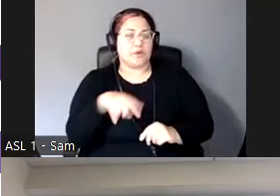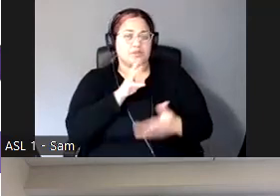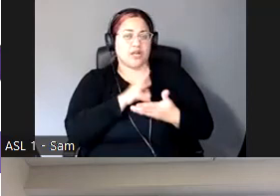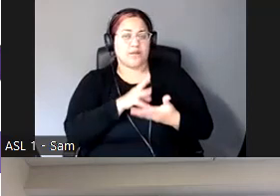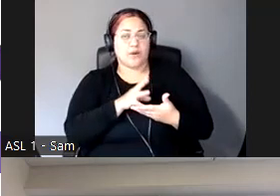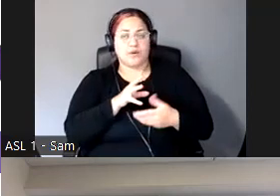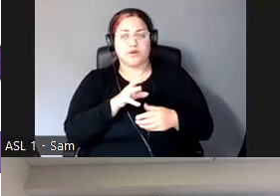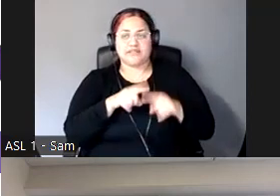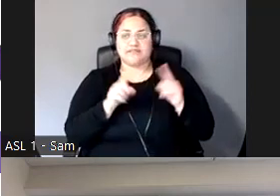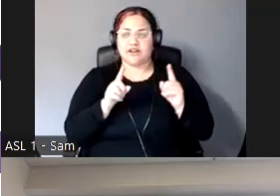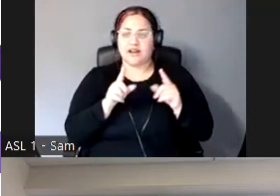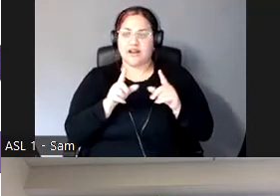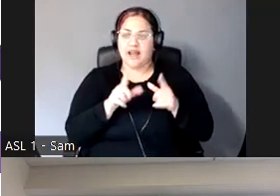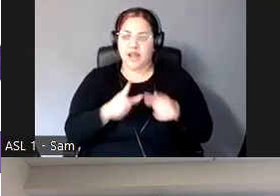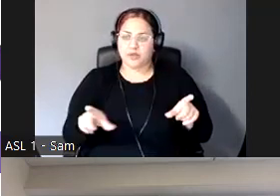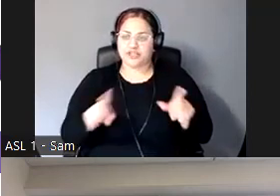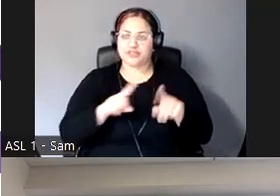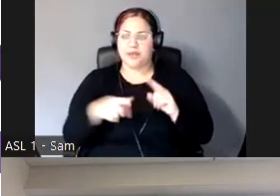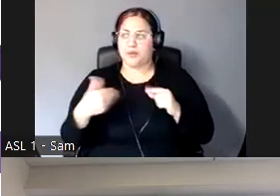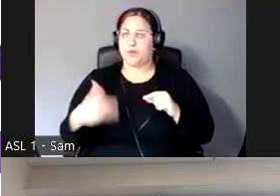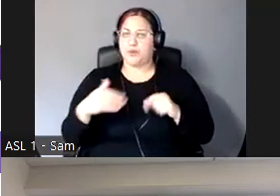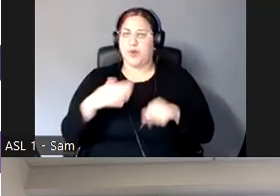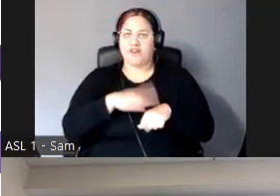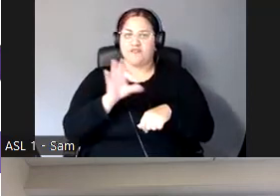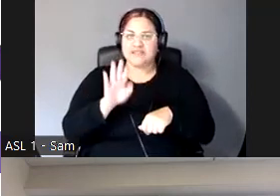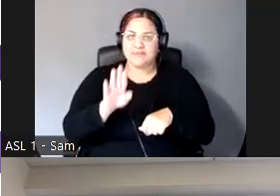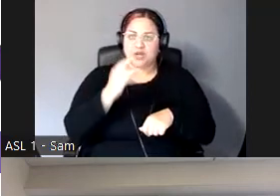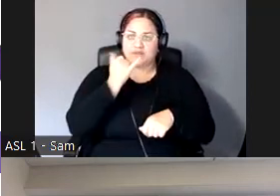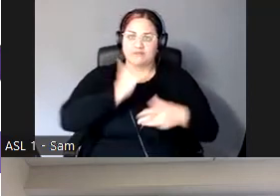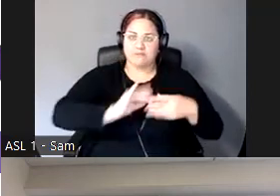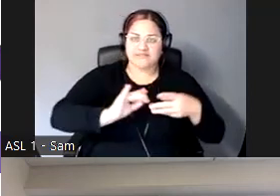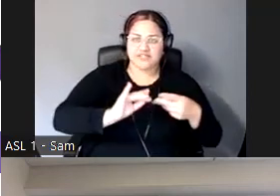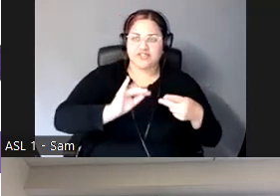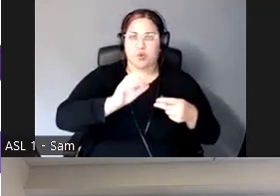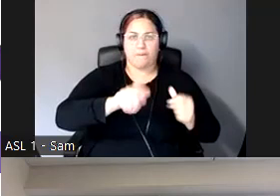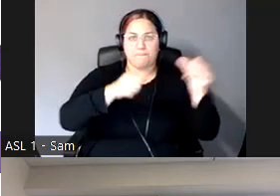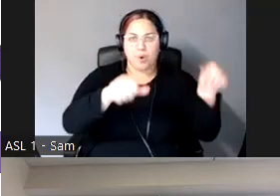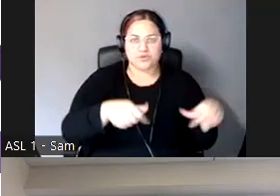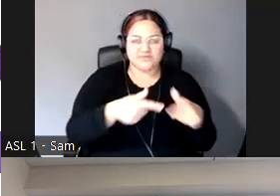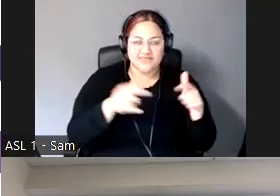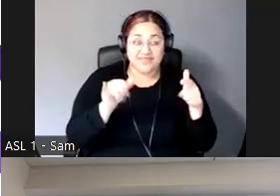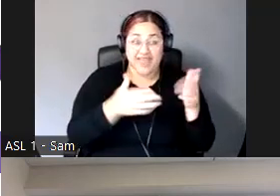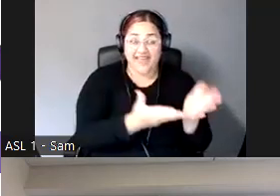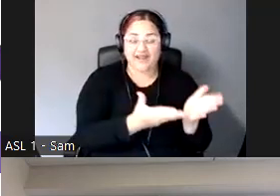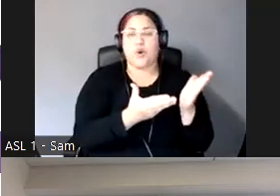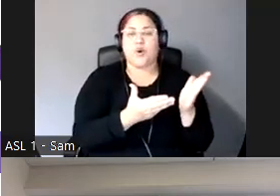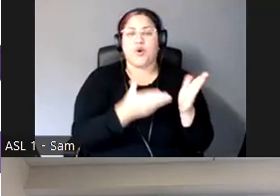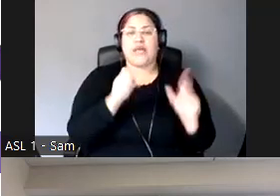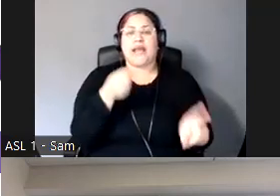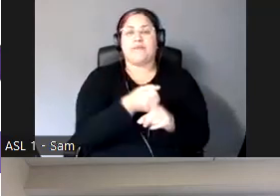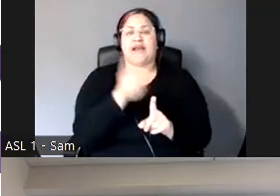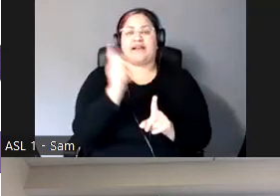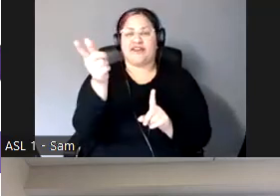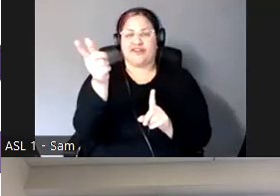social media when I was thinking about this, because we do communicate so often using social media as a tool to reach